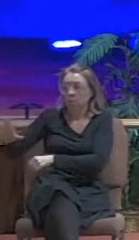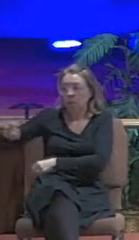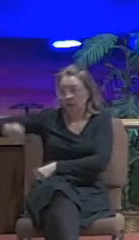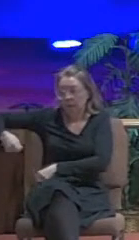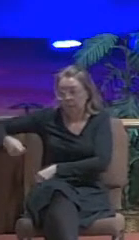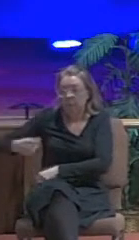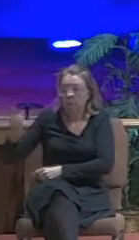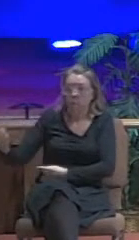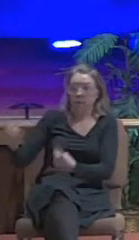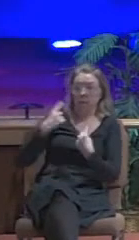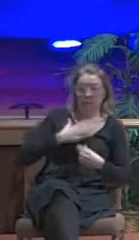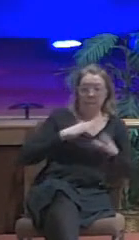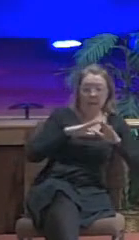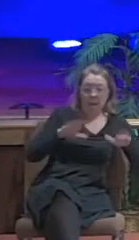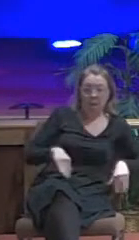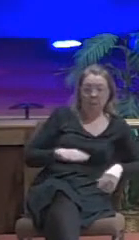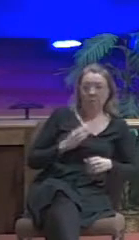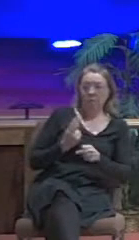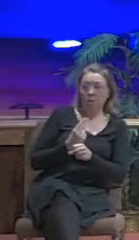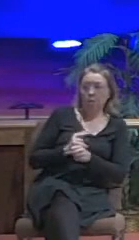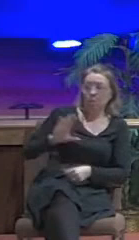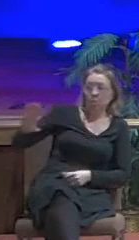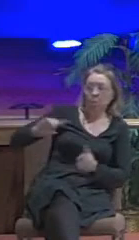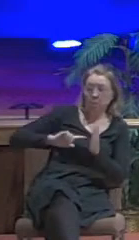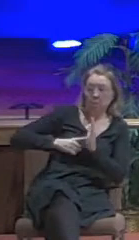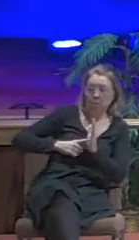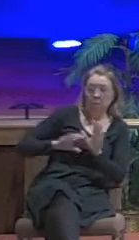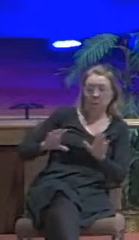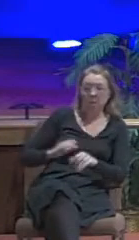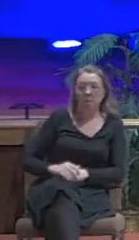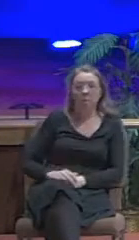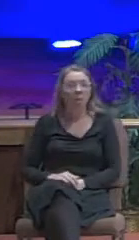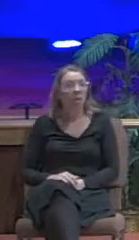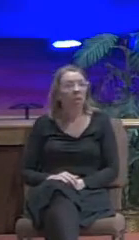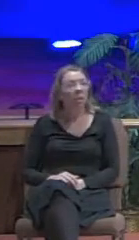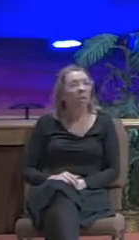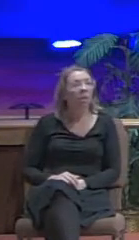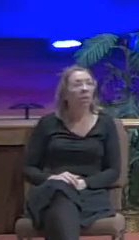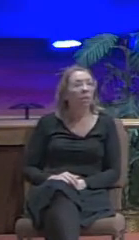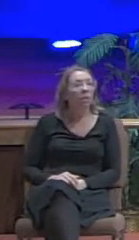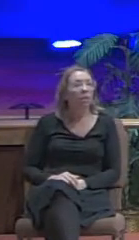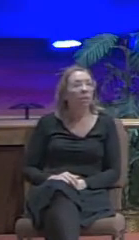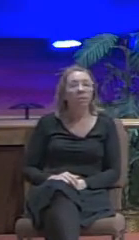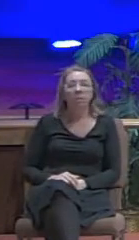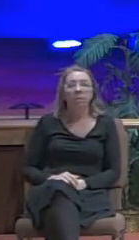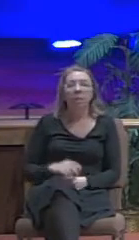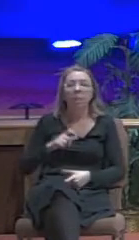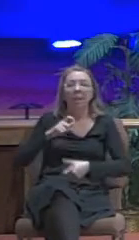But instead, we have people walking around hitting each other in the head with hammers and